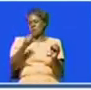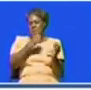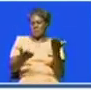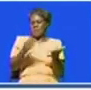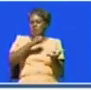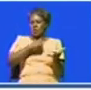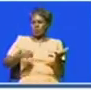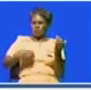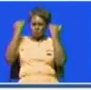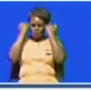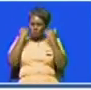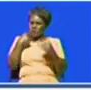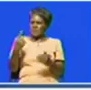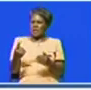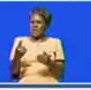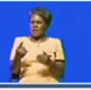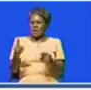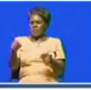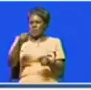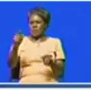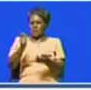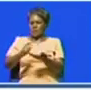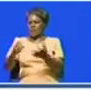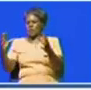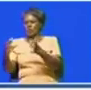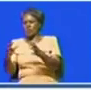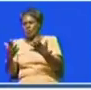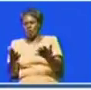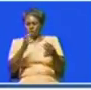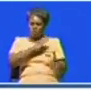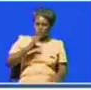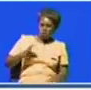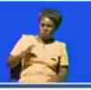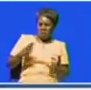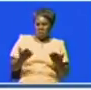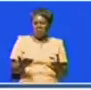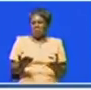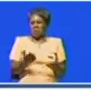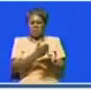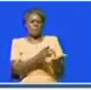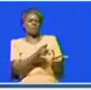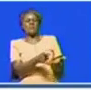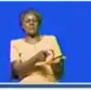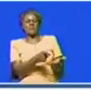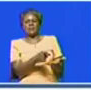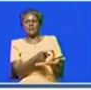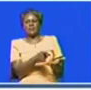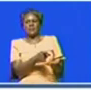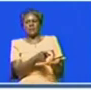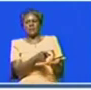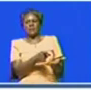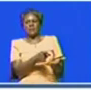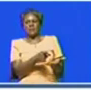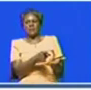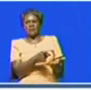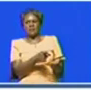Court says, well, we found fault in the secretariat or with the commissioners or in this department and, you know, the person that would have been